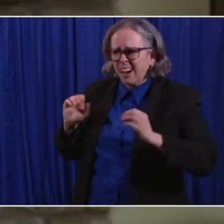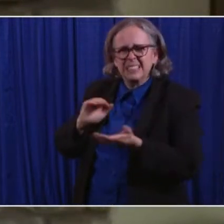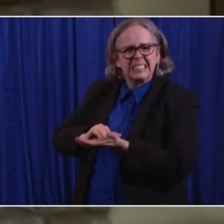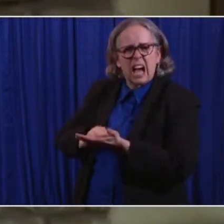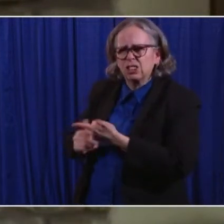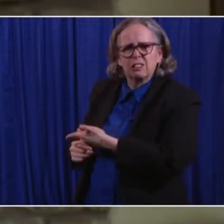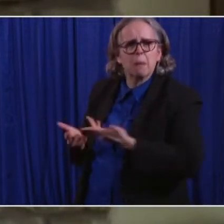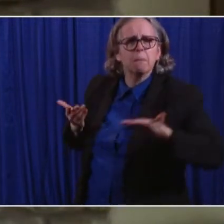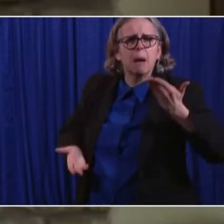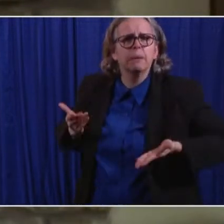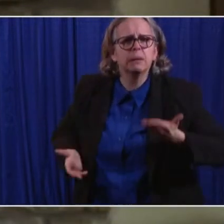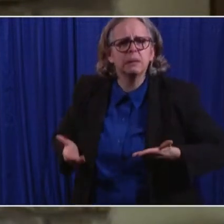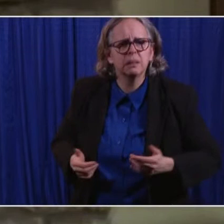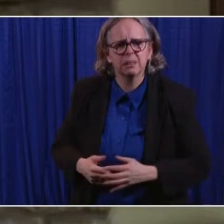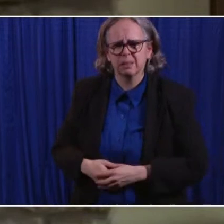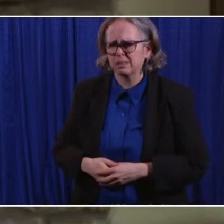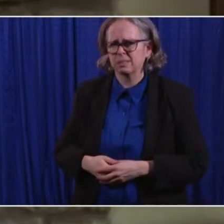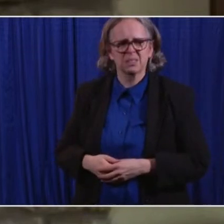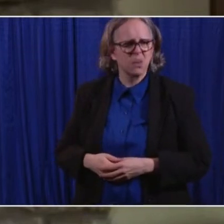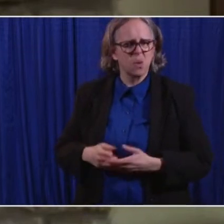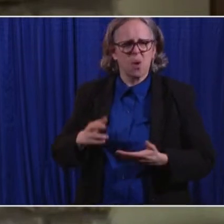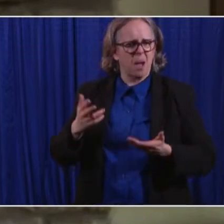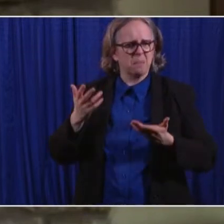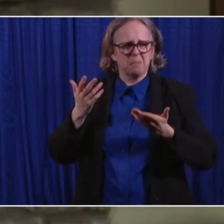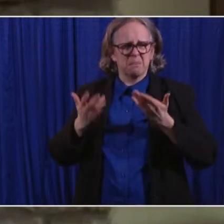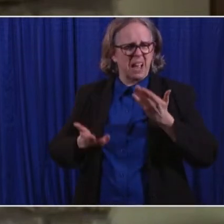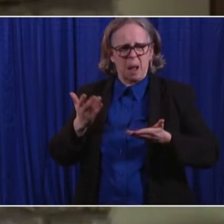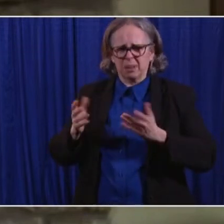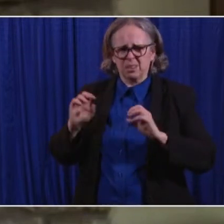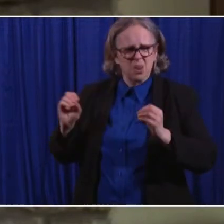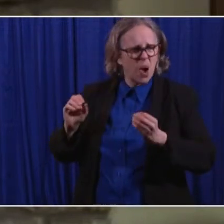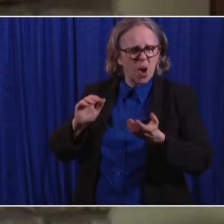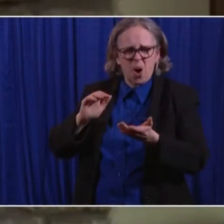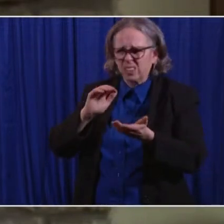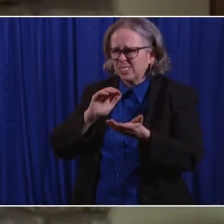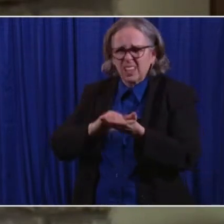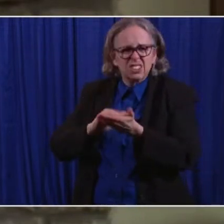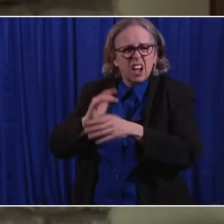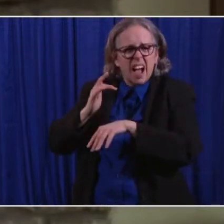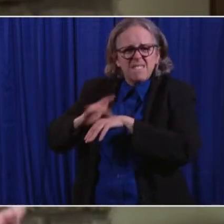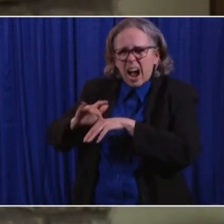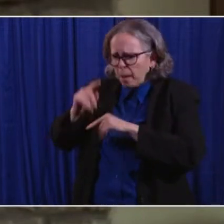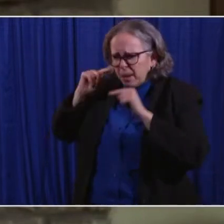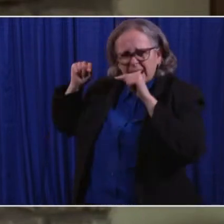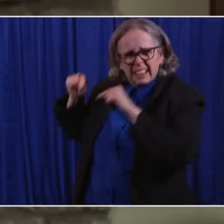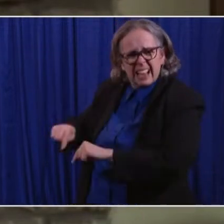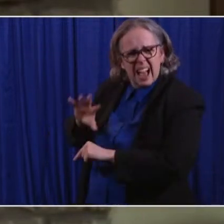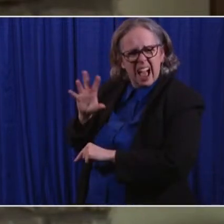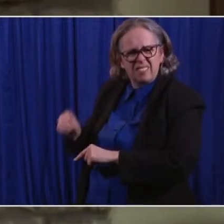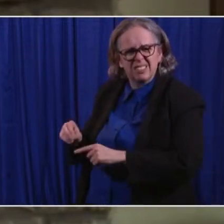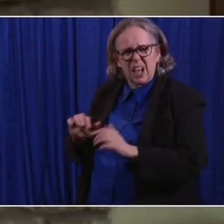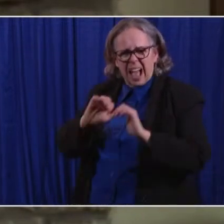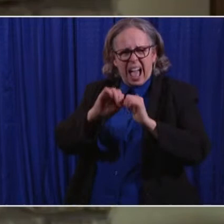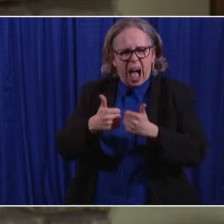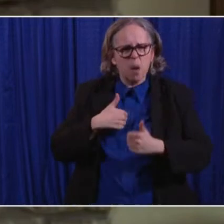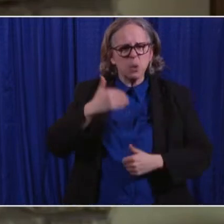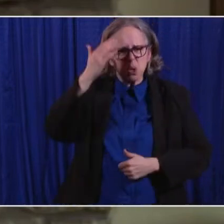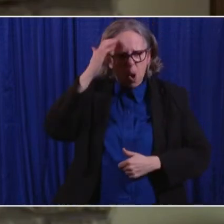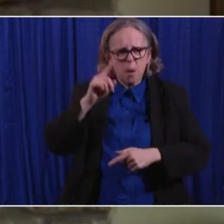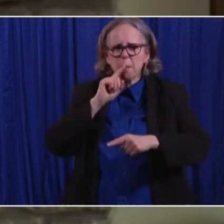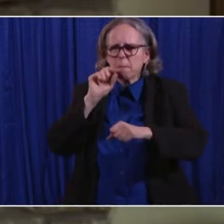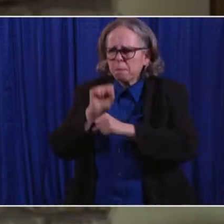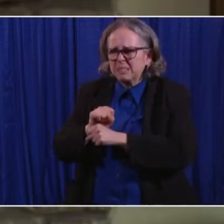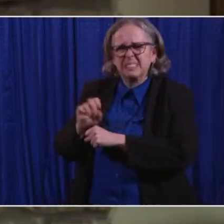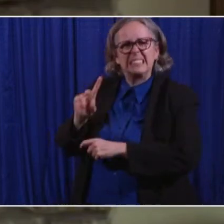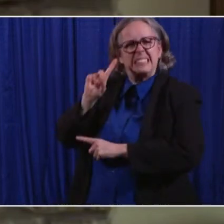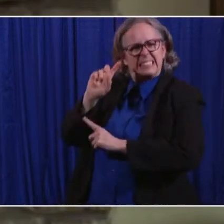Maybe a doctor wasn't right there in that area. And how are you going to know where that person has been the person that they